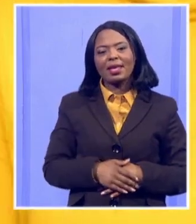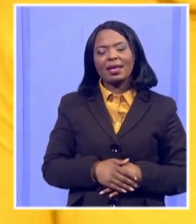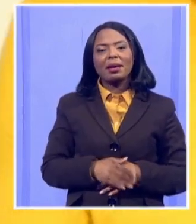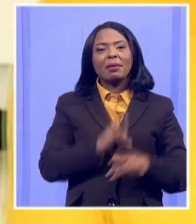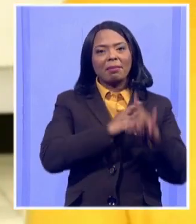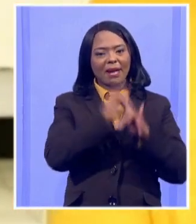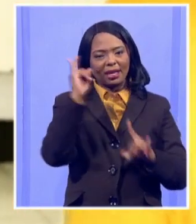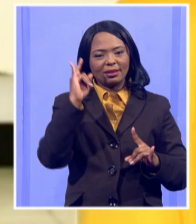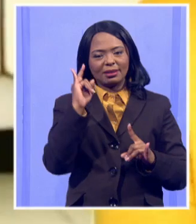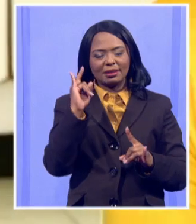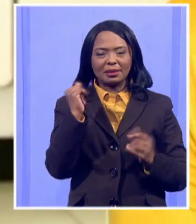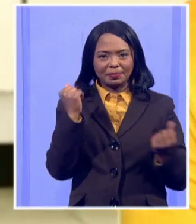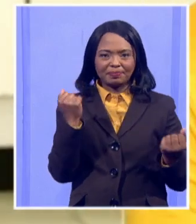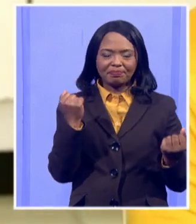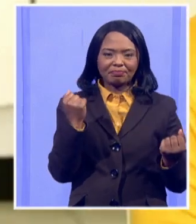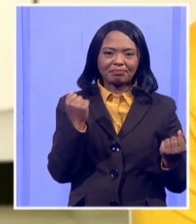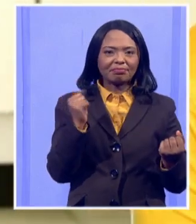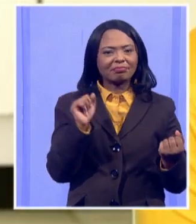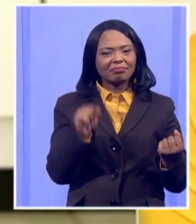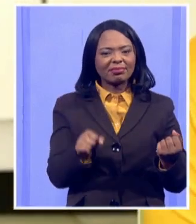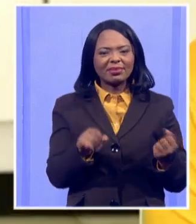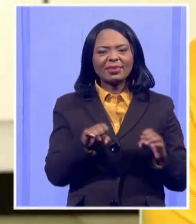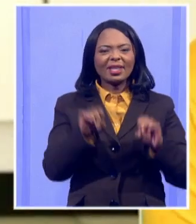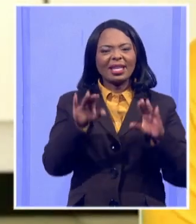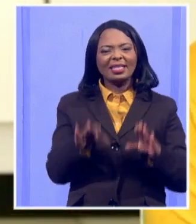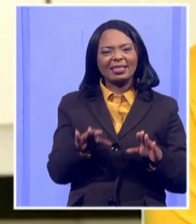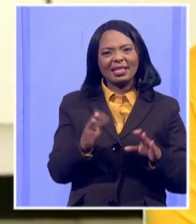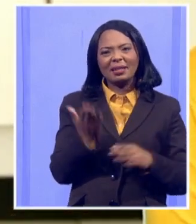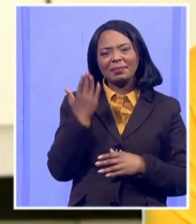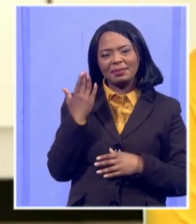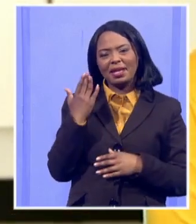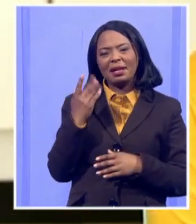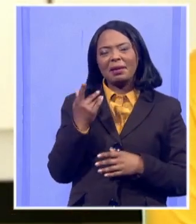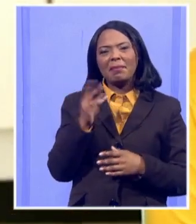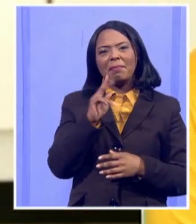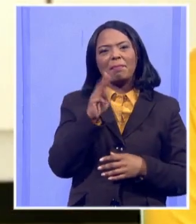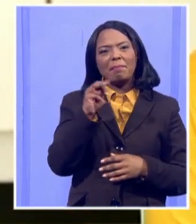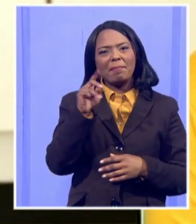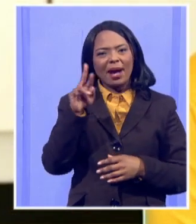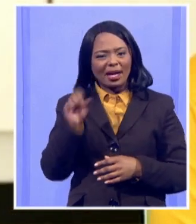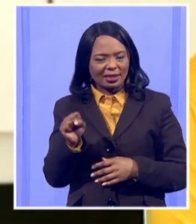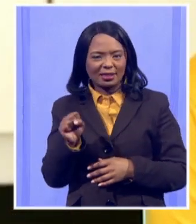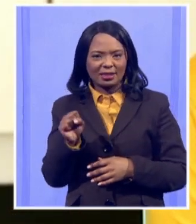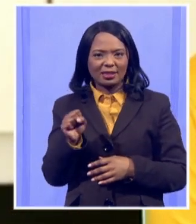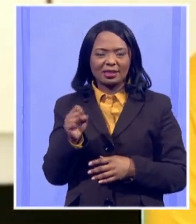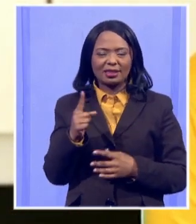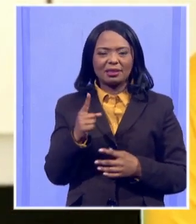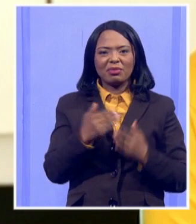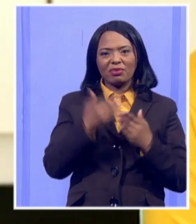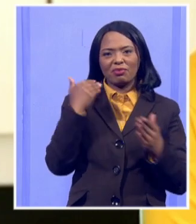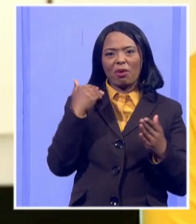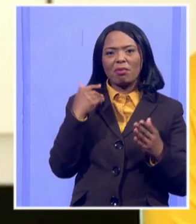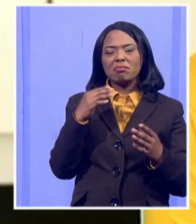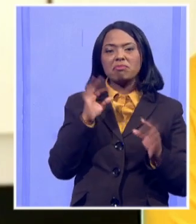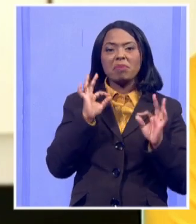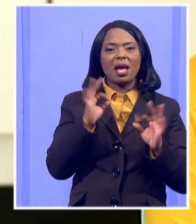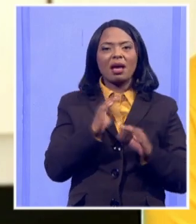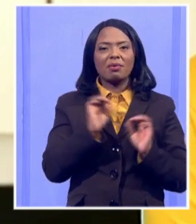paper, the exam didn't go as well. It didn't go as planned. Our marks weren't the ones that we aimed for. But I think it gave us a